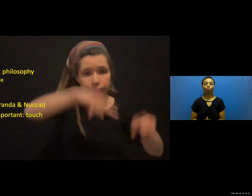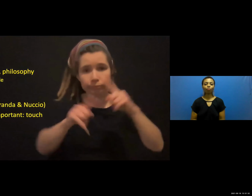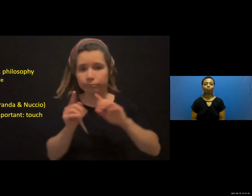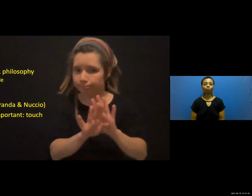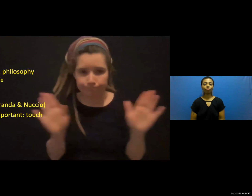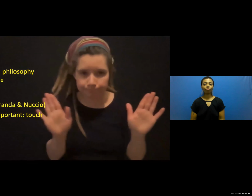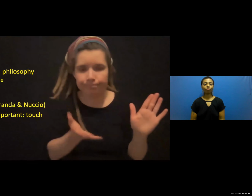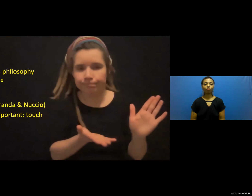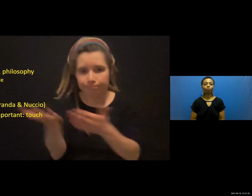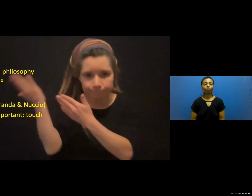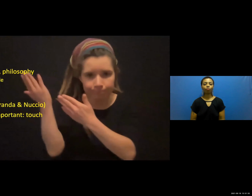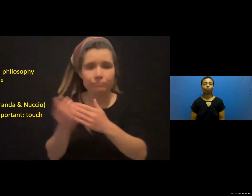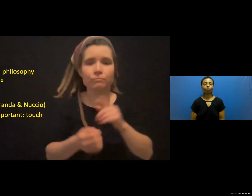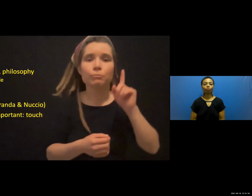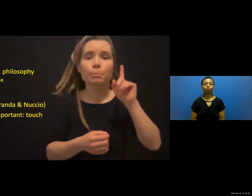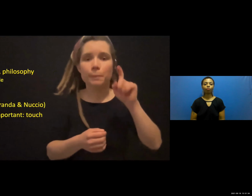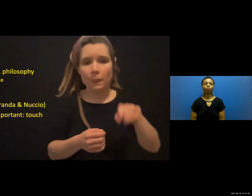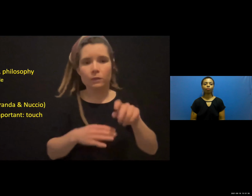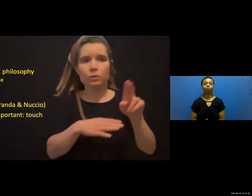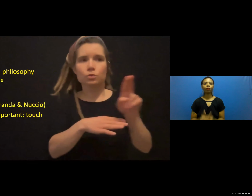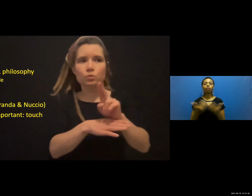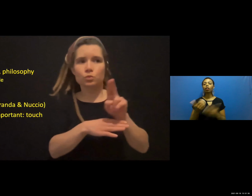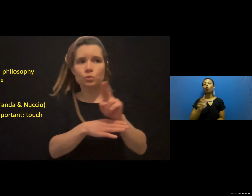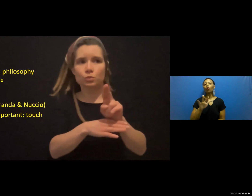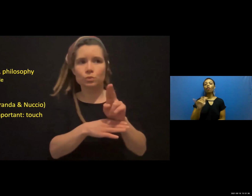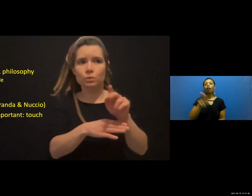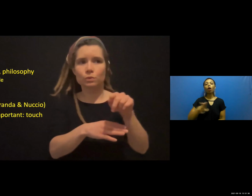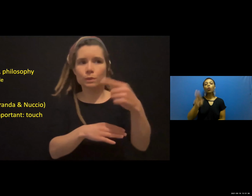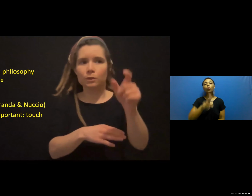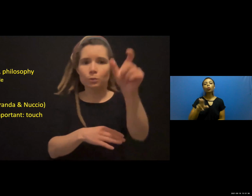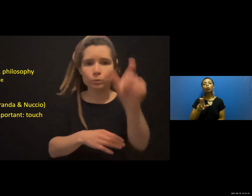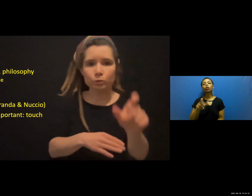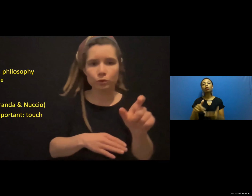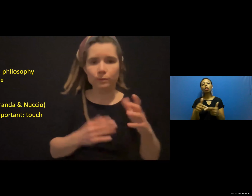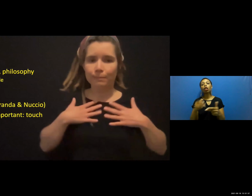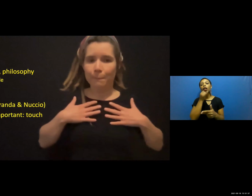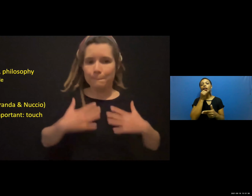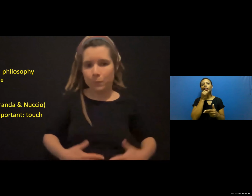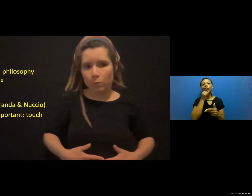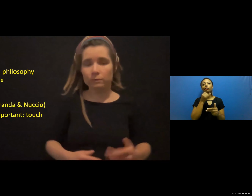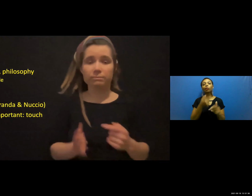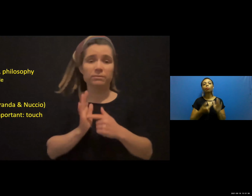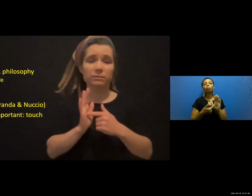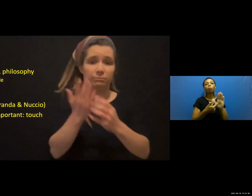So it's not using the environment, like moving up and left and right. You're